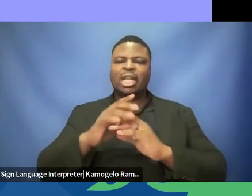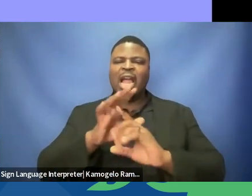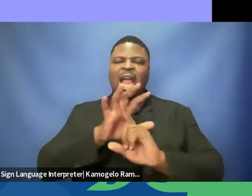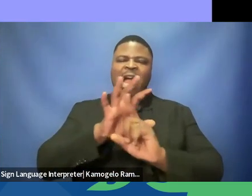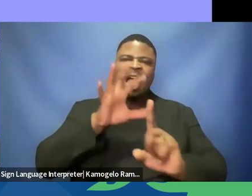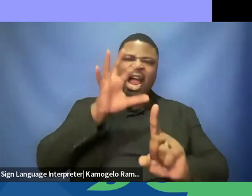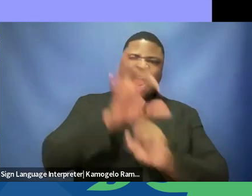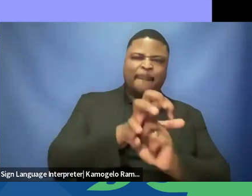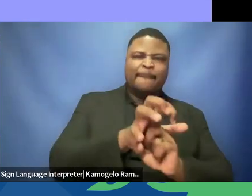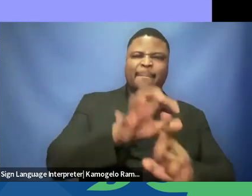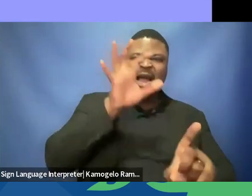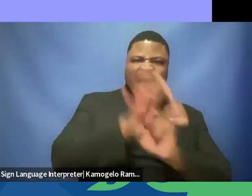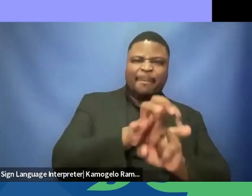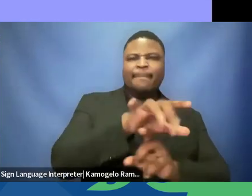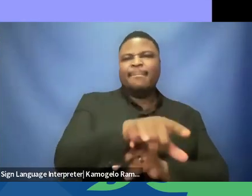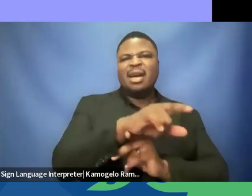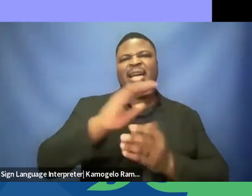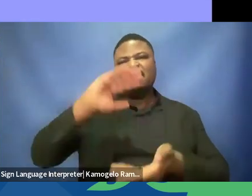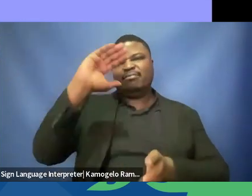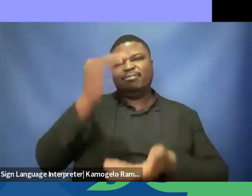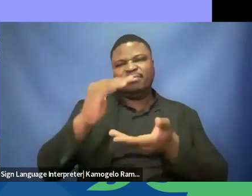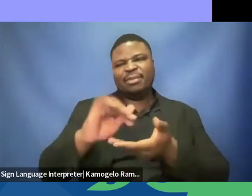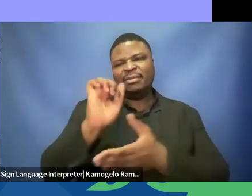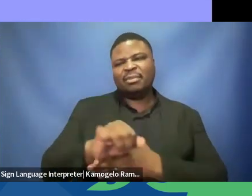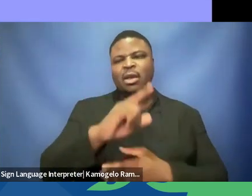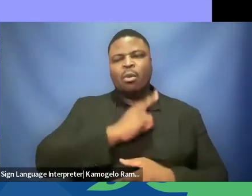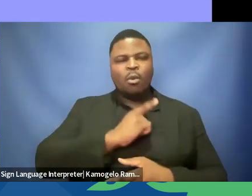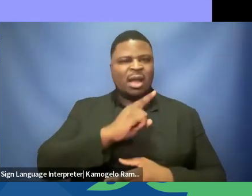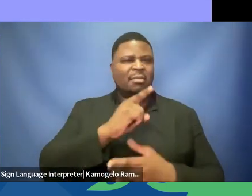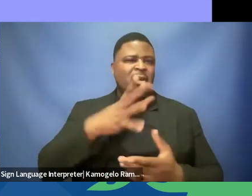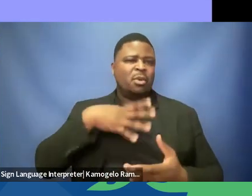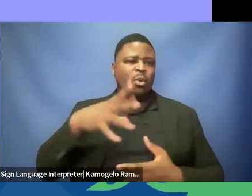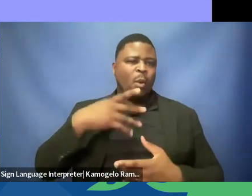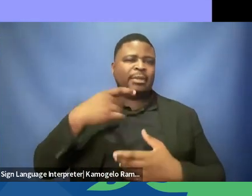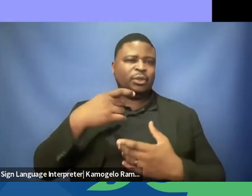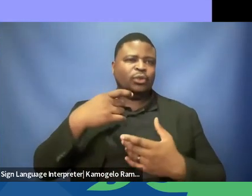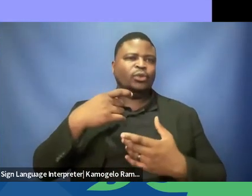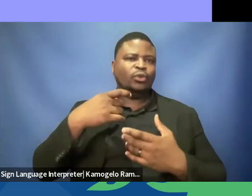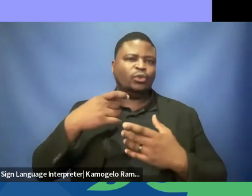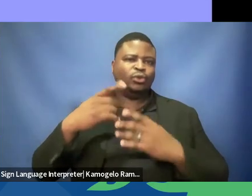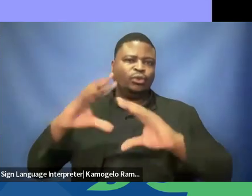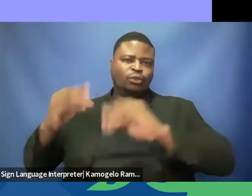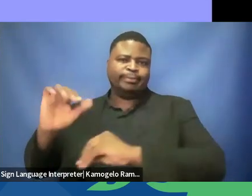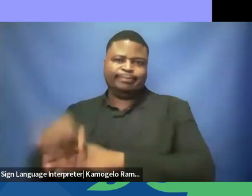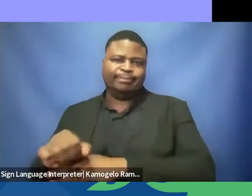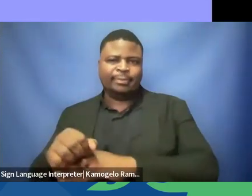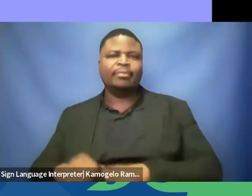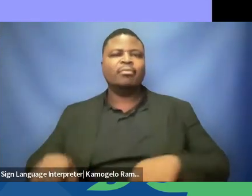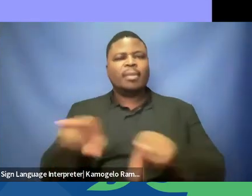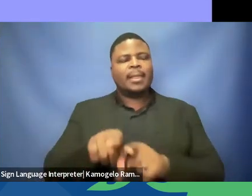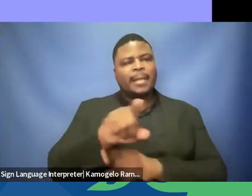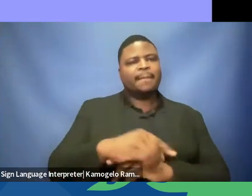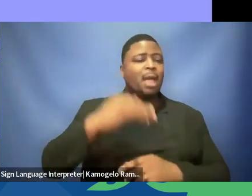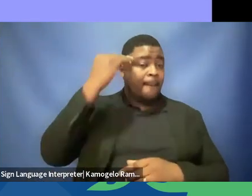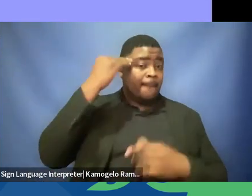put a link there. I don't know whether it's active in case you want to check it out. And we also have mainstream mental health. We have mainstream mental